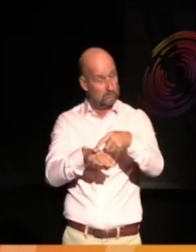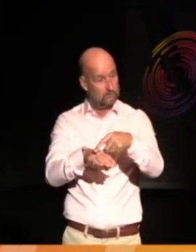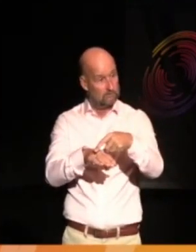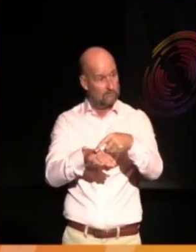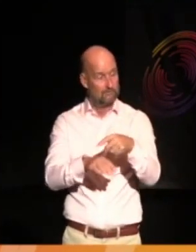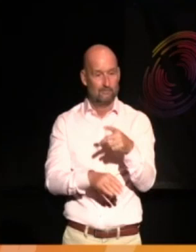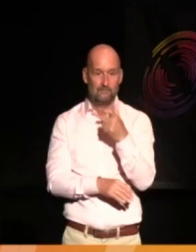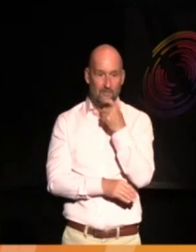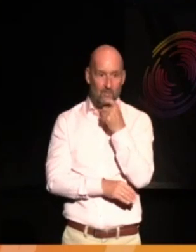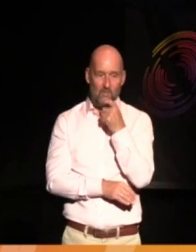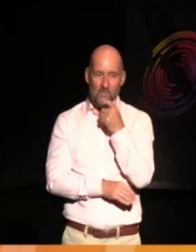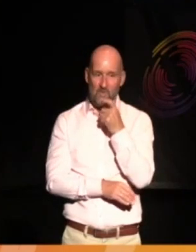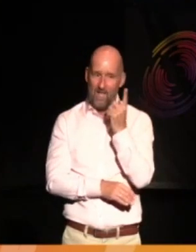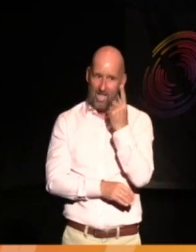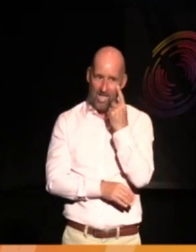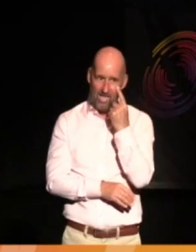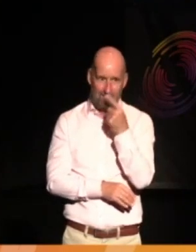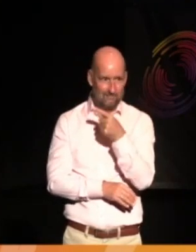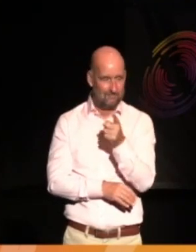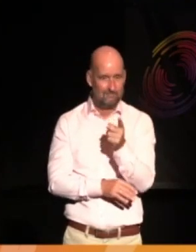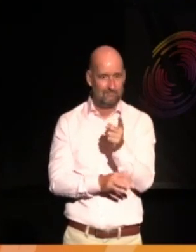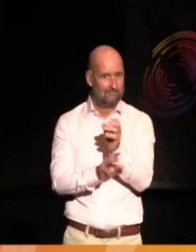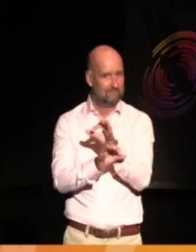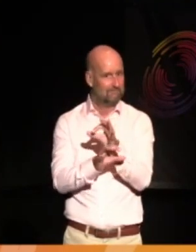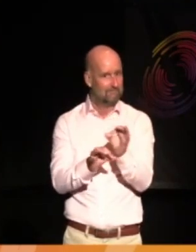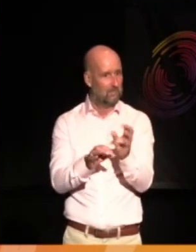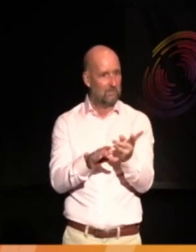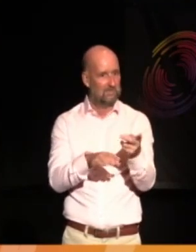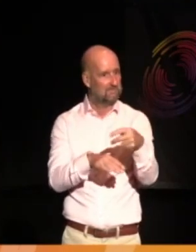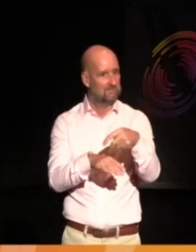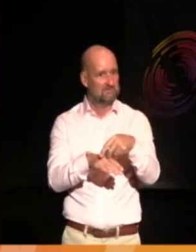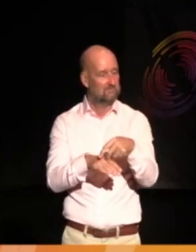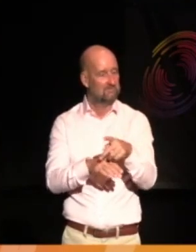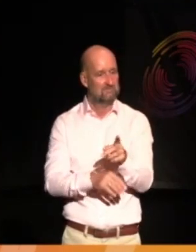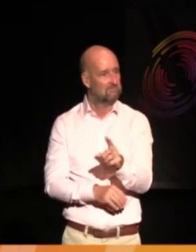It's a bit of a dare, that one, isn't it, really? But, yeah.